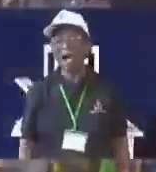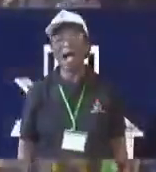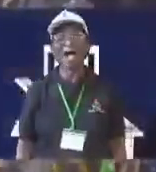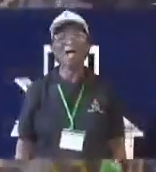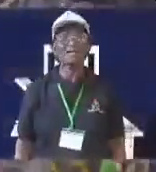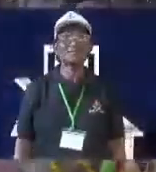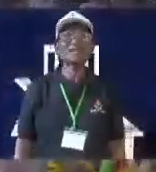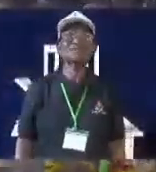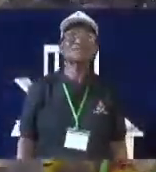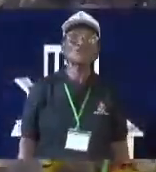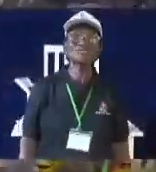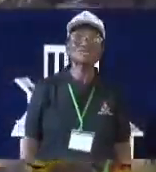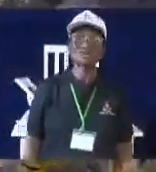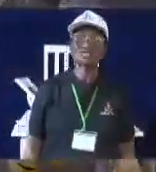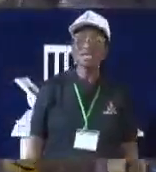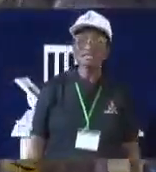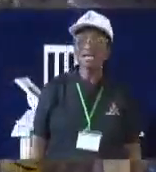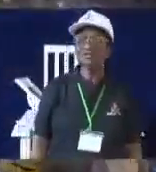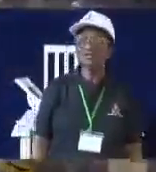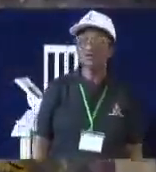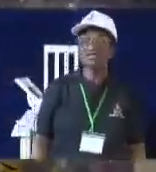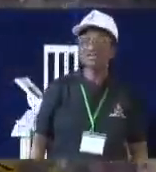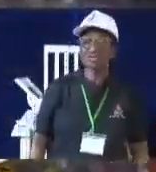Thank you,